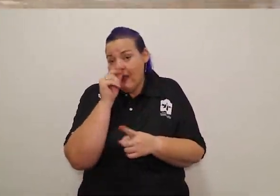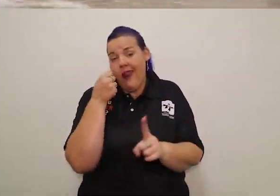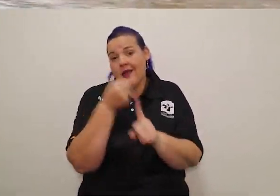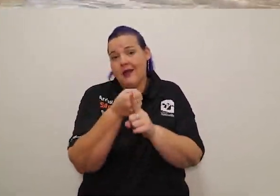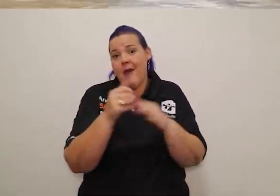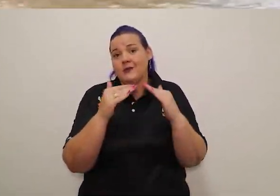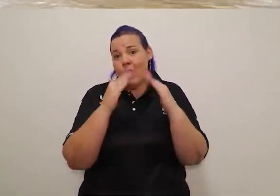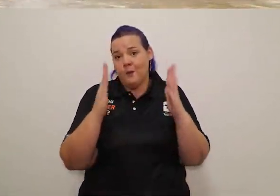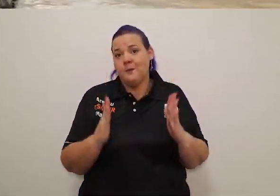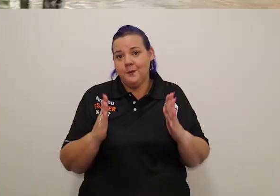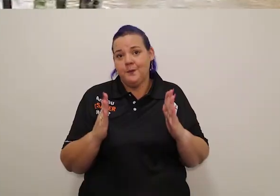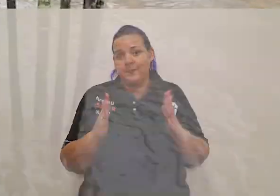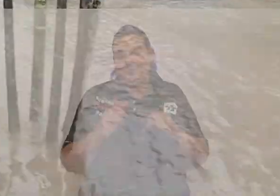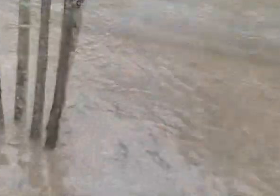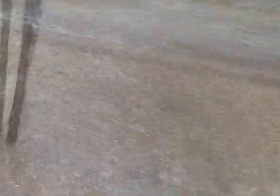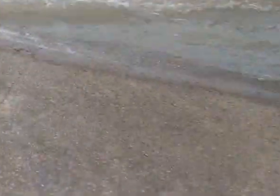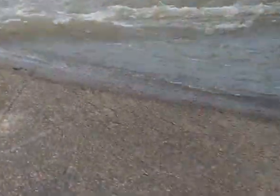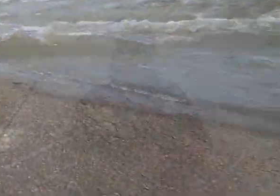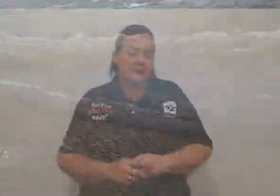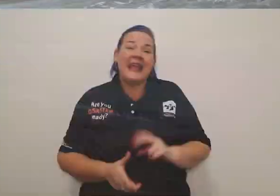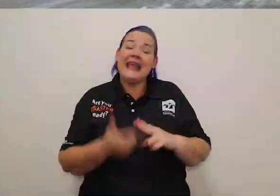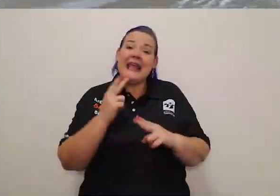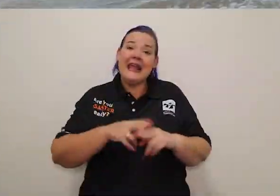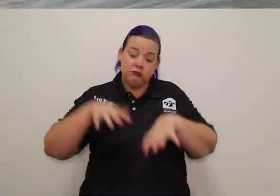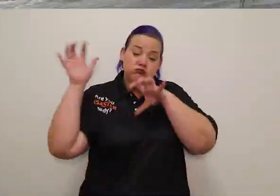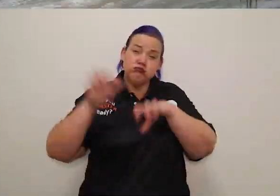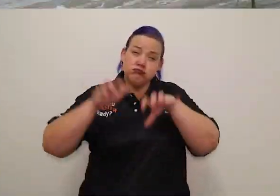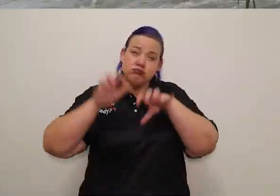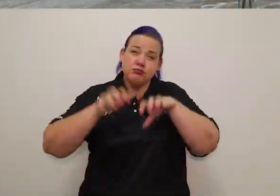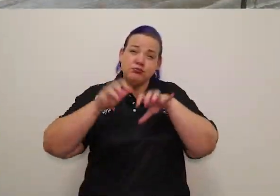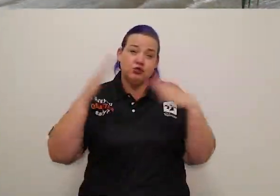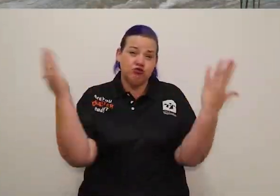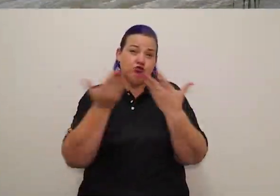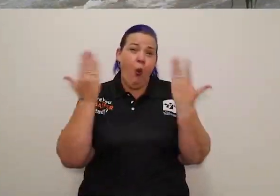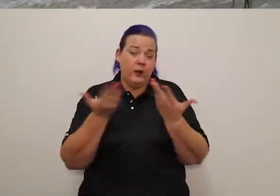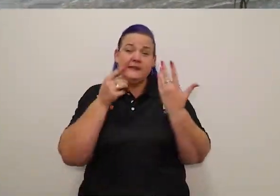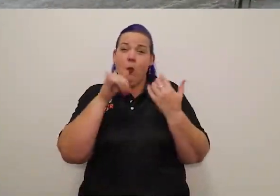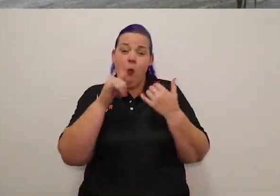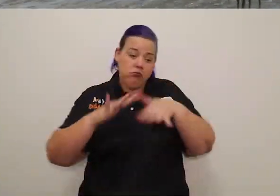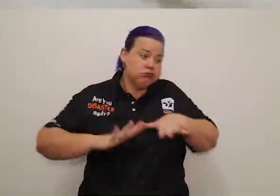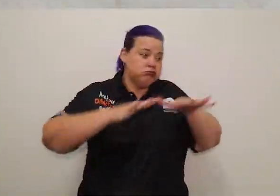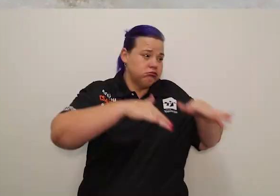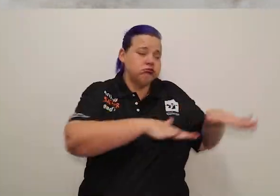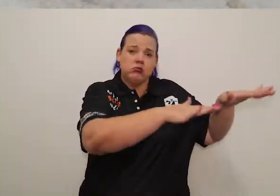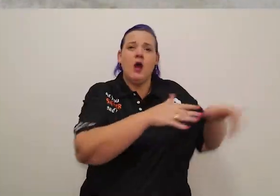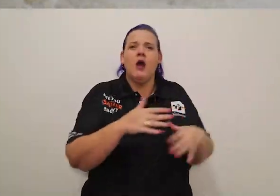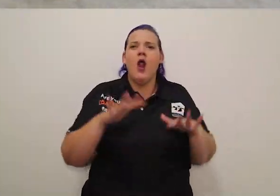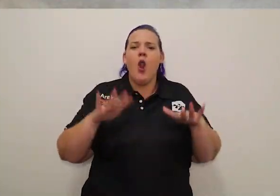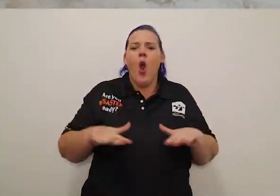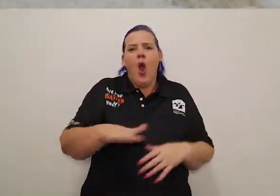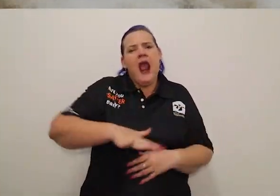in extreme events, homes. In the event of a combination of heavy rain, strong winds and high